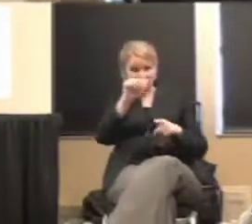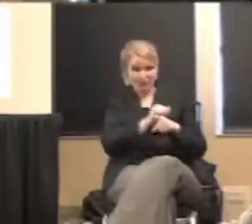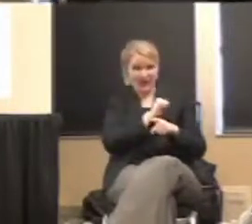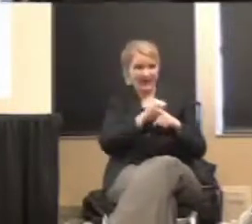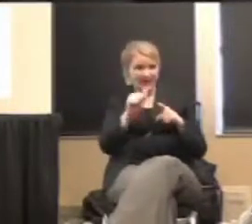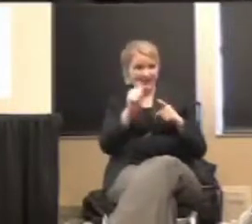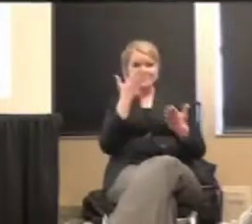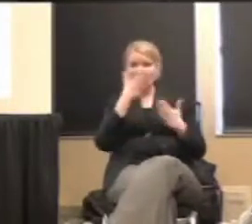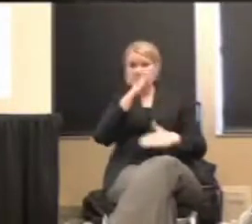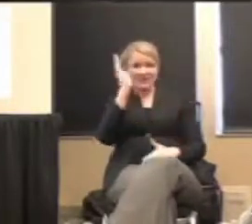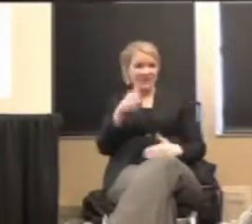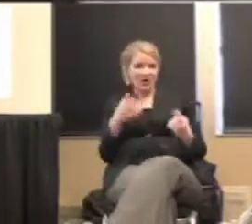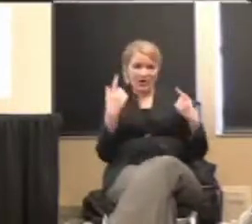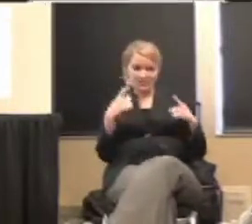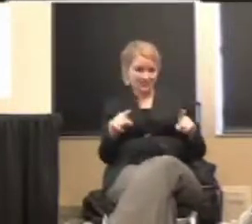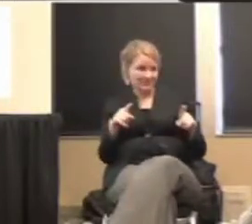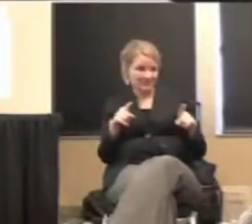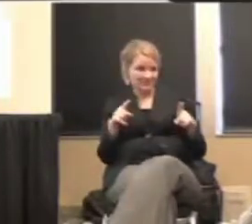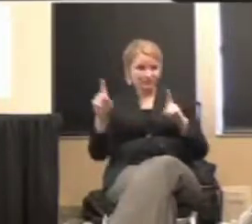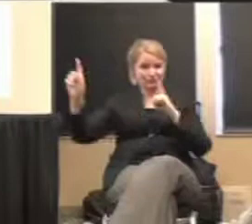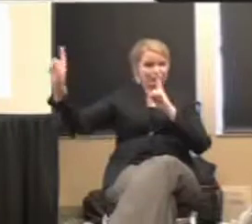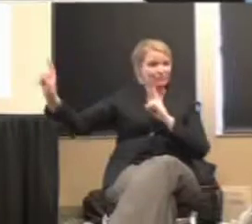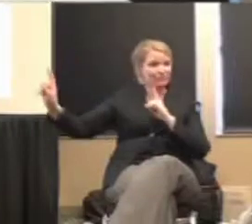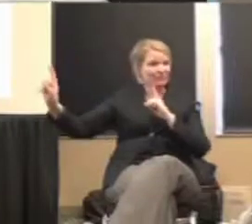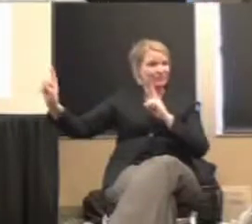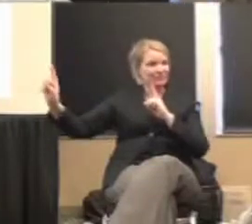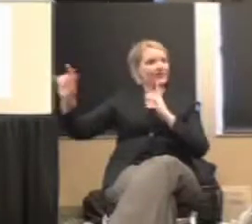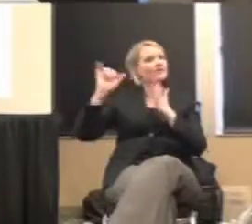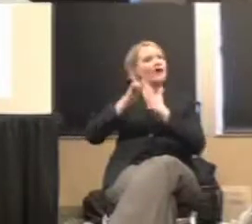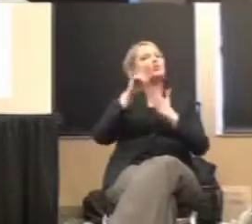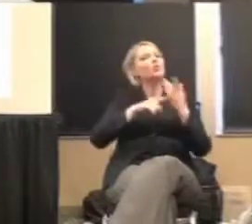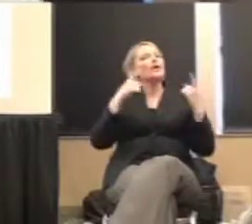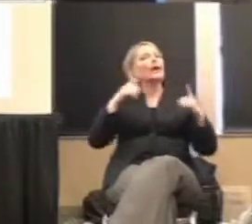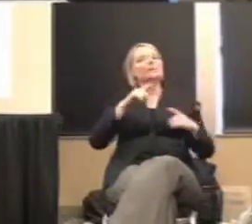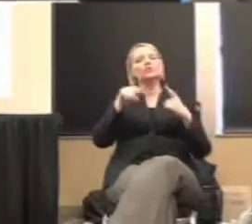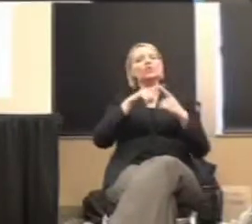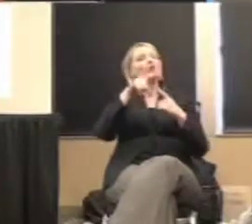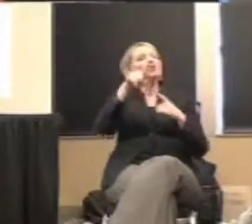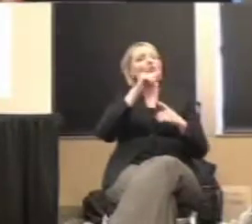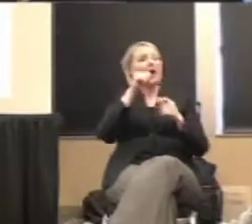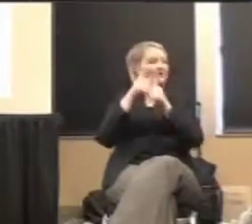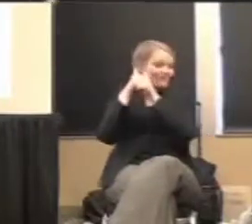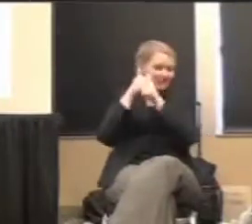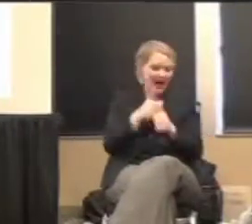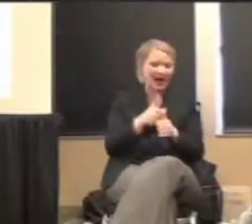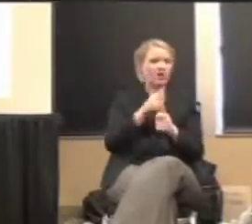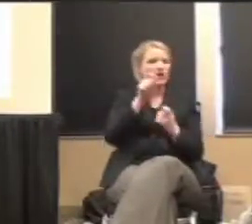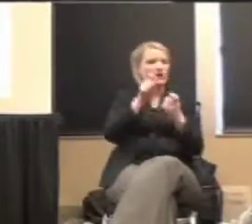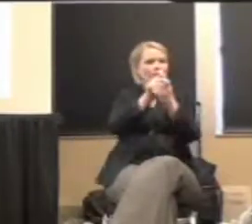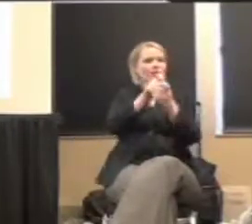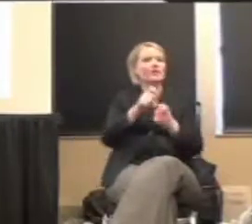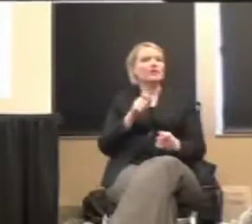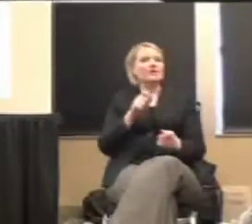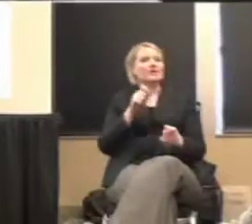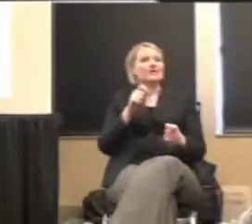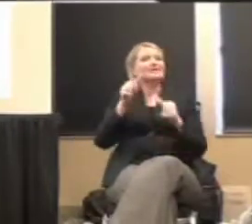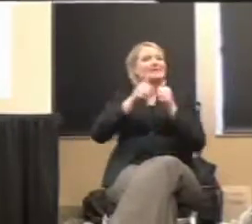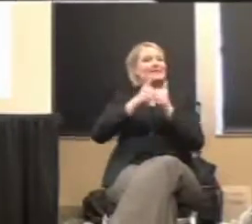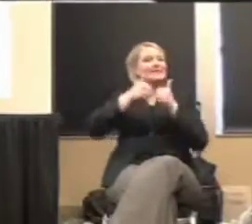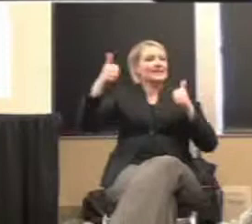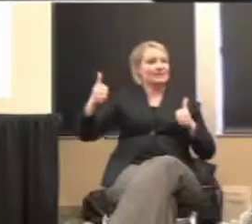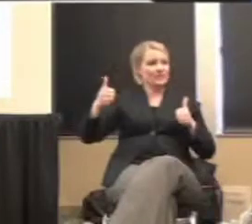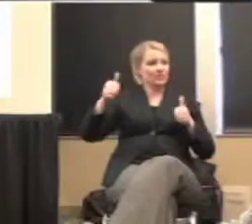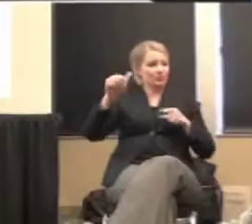never occurred. That's what happens when you don't do good distance training and do